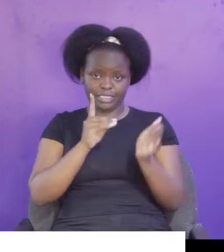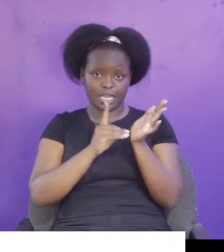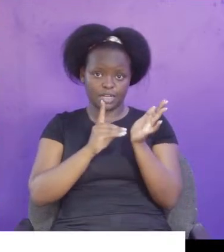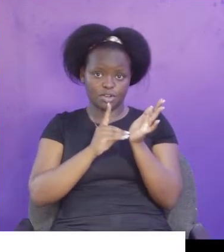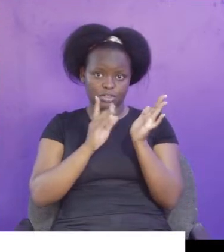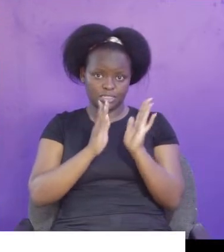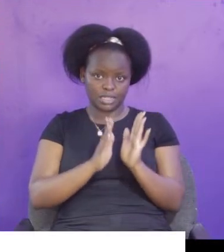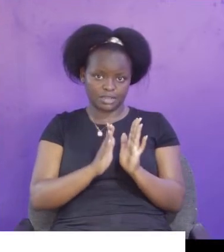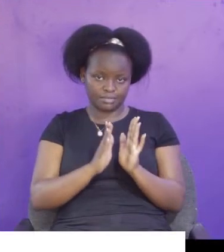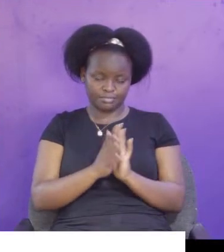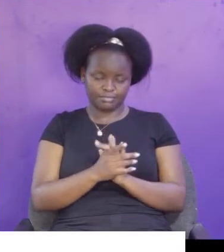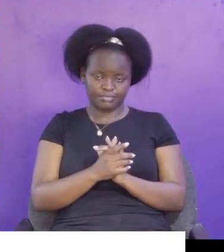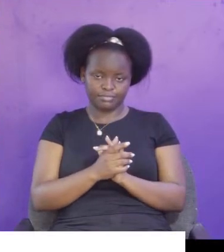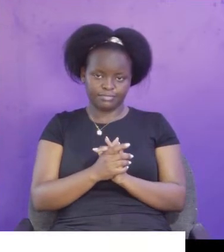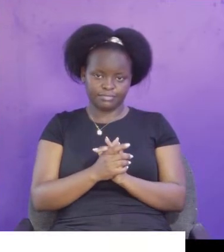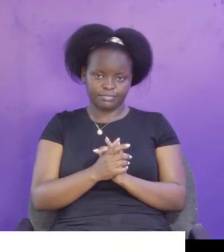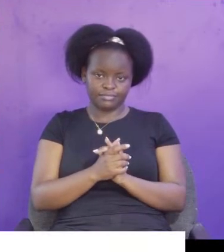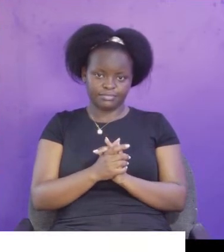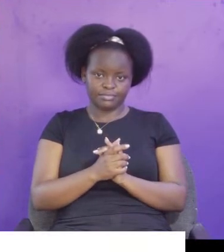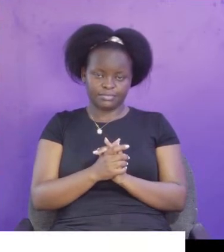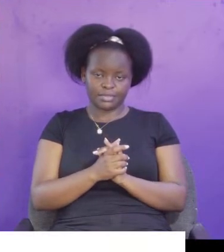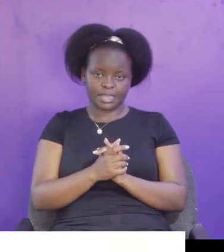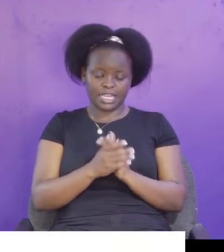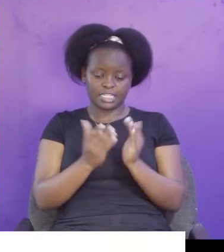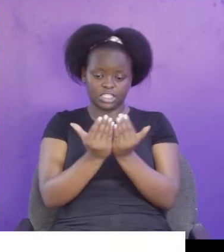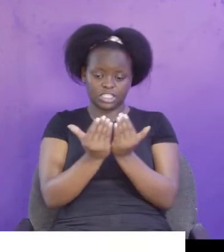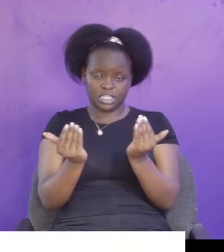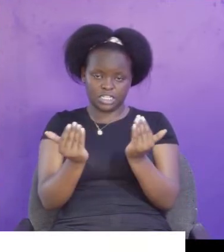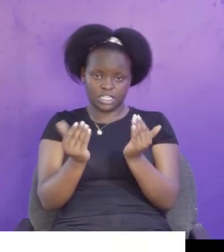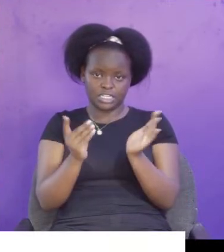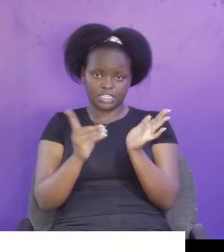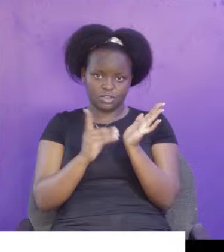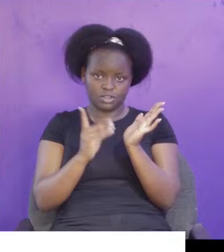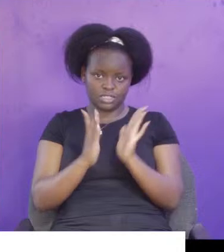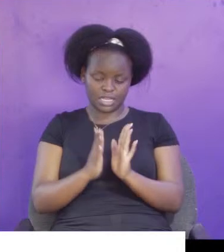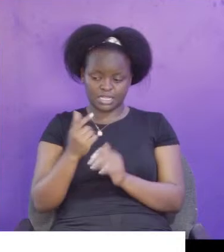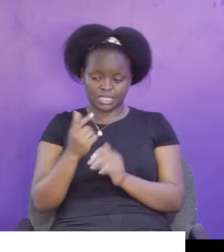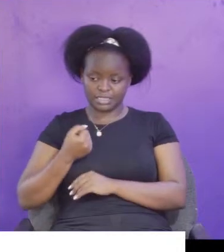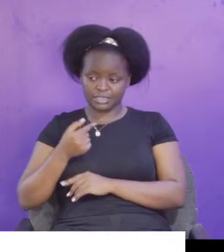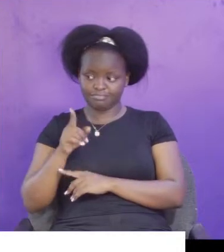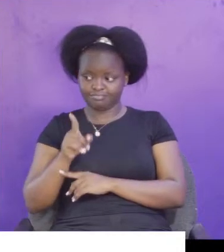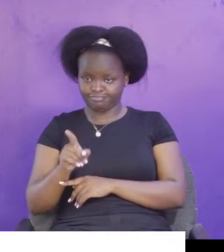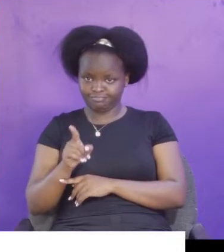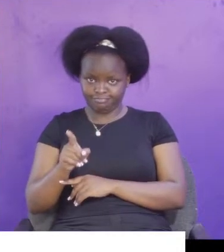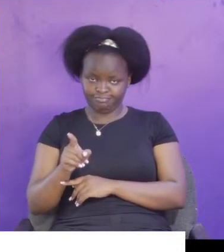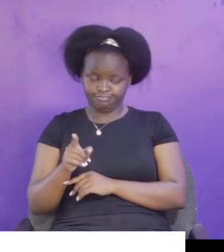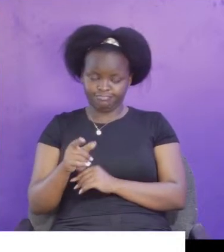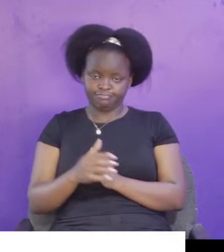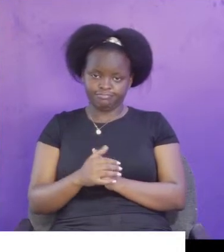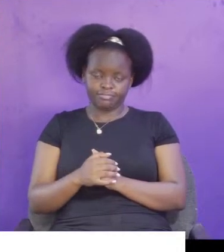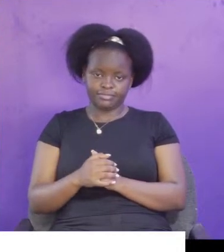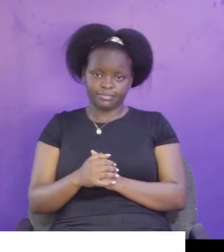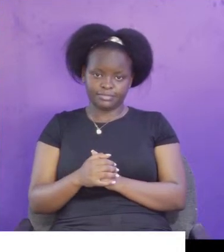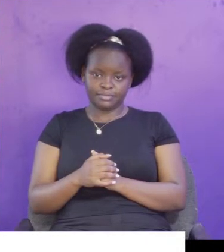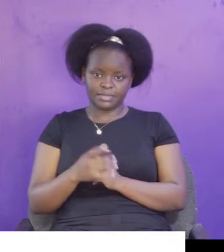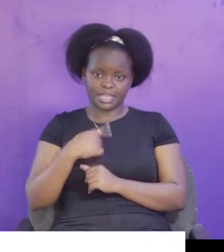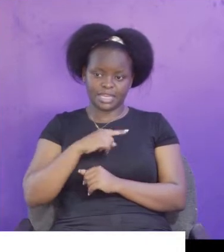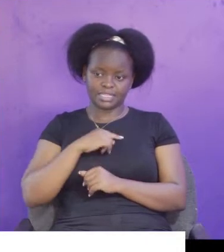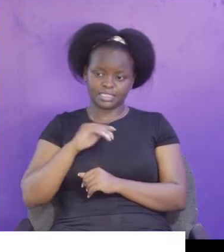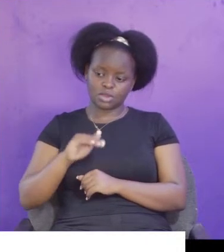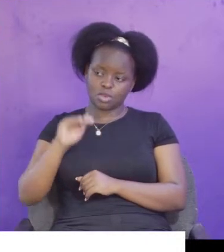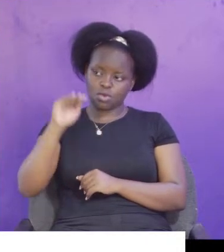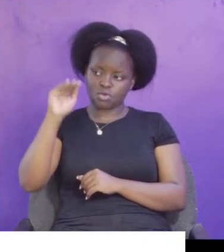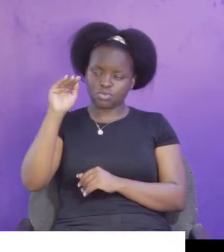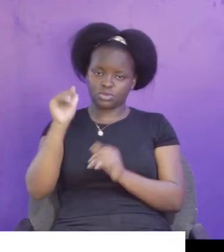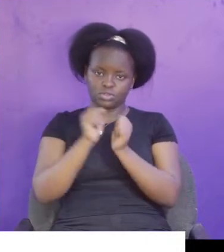a pediatrician, and she is the one with whom we grew together. But I